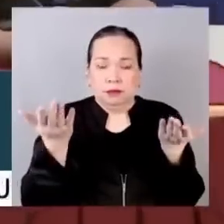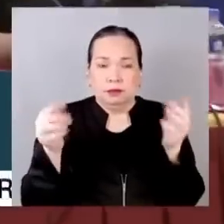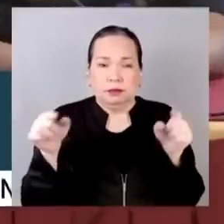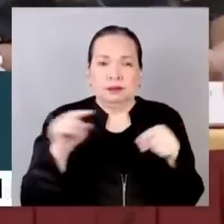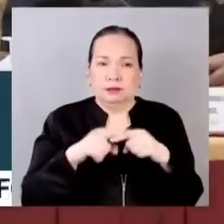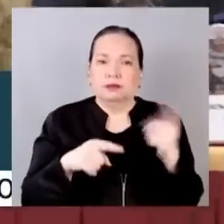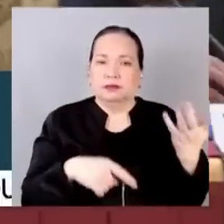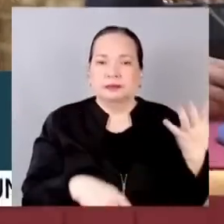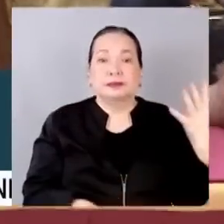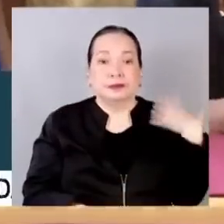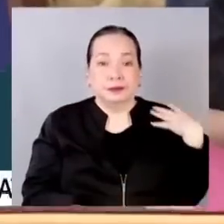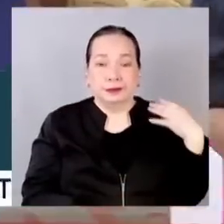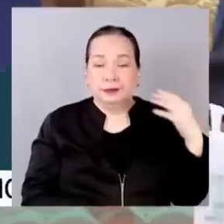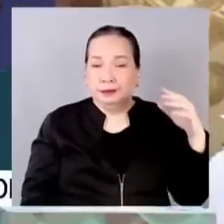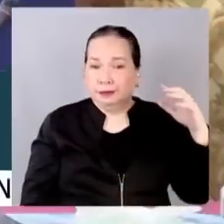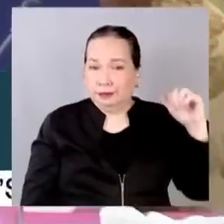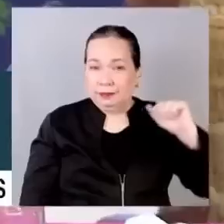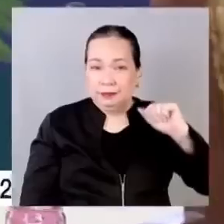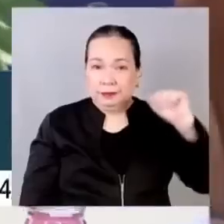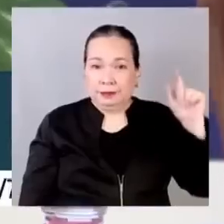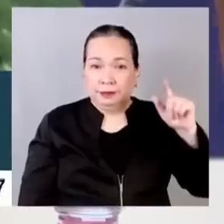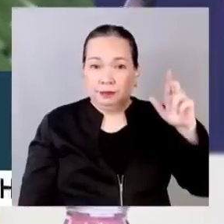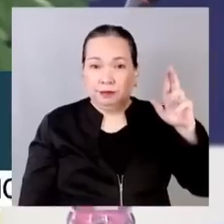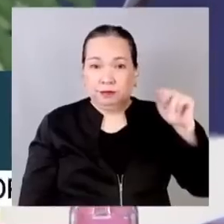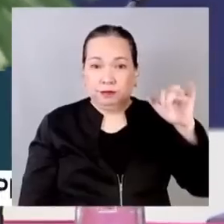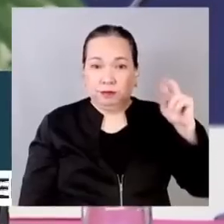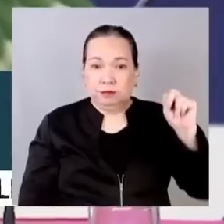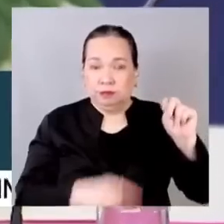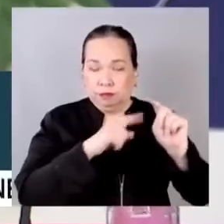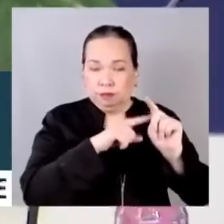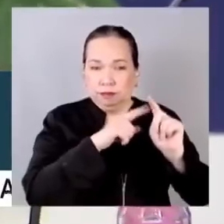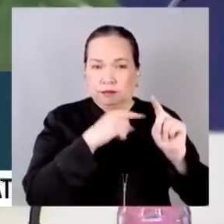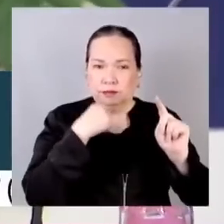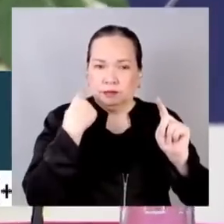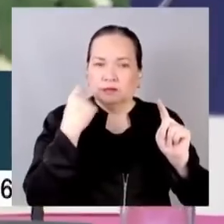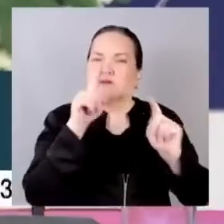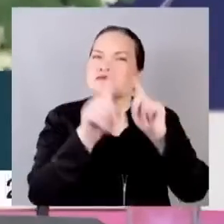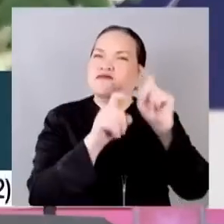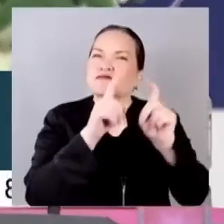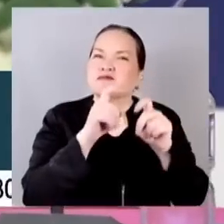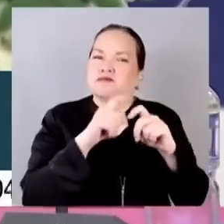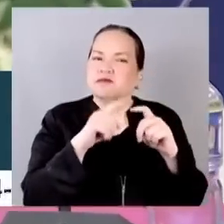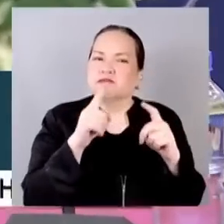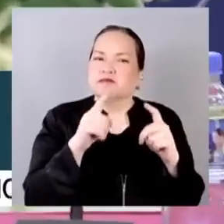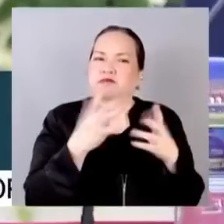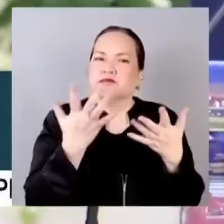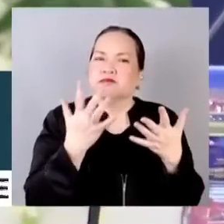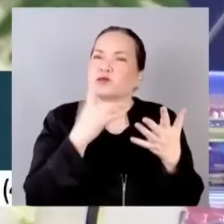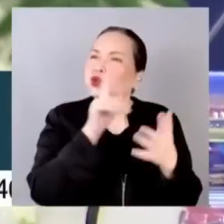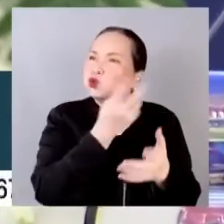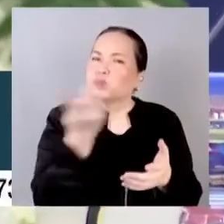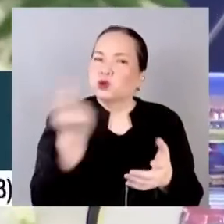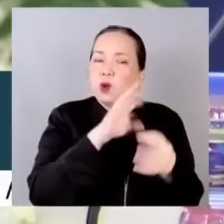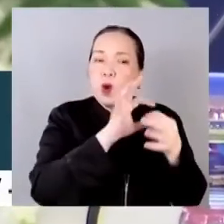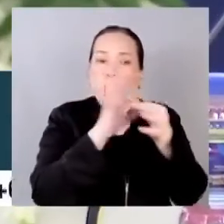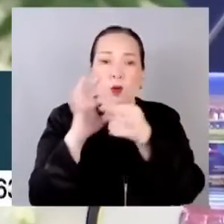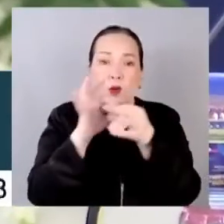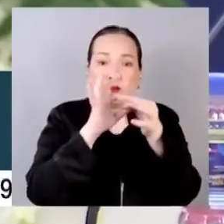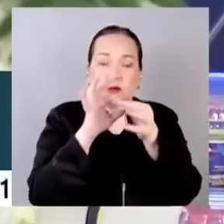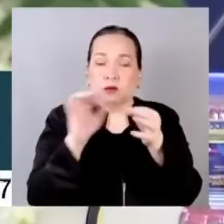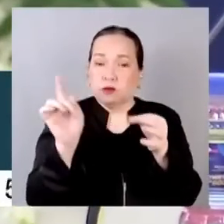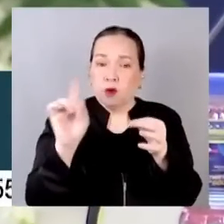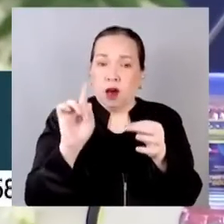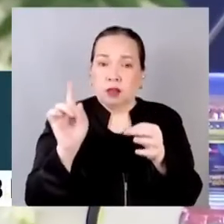was asked during the press conference this morning about the status of his professional relationship with DILG